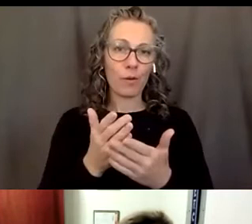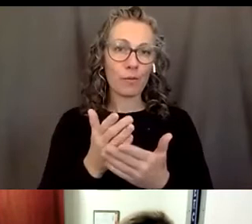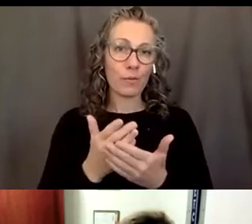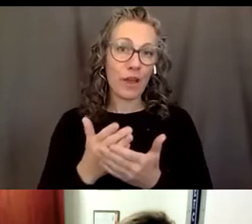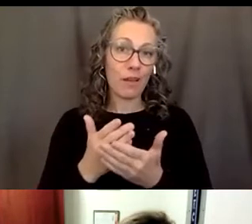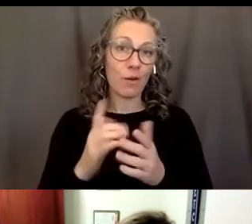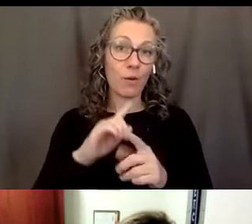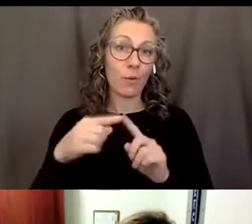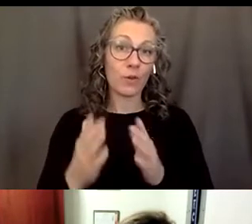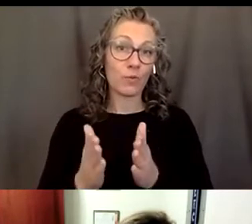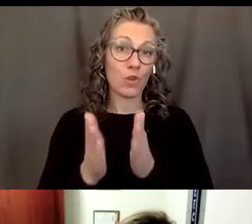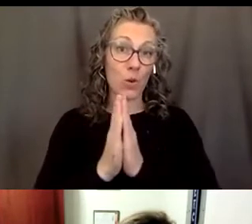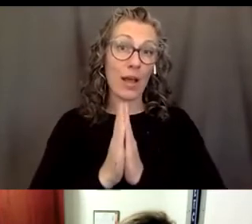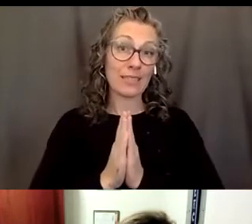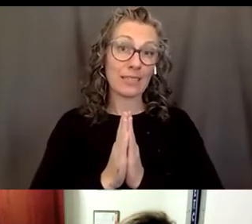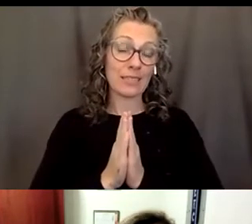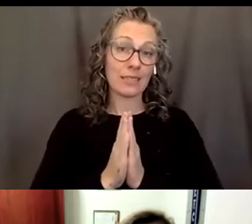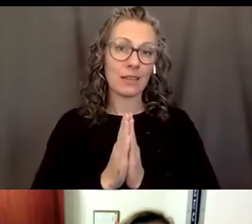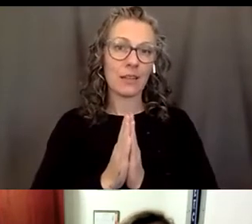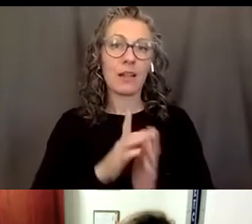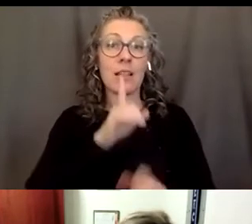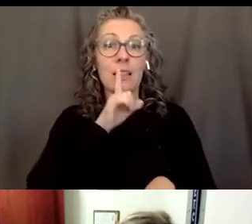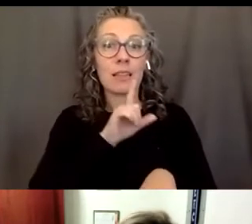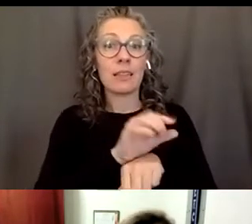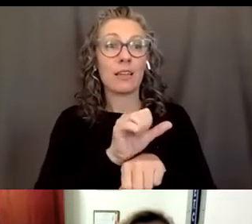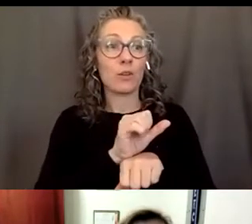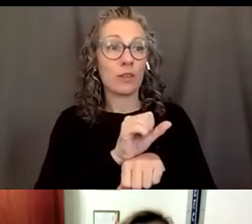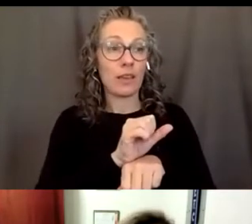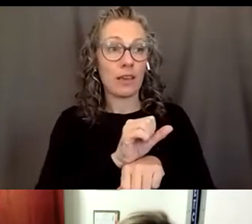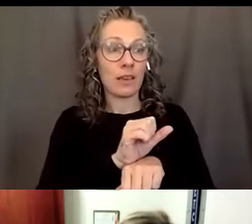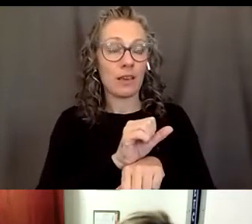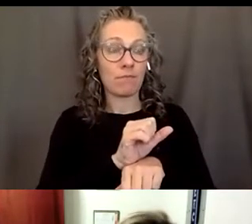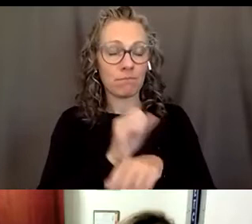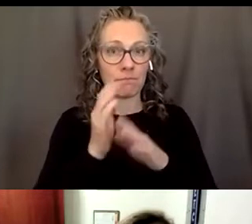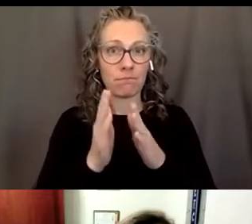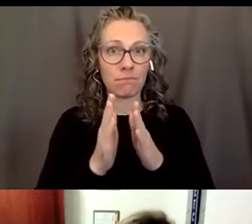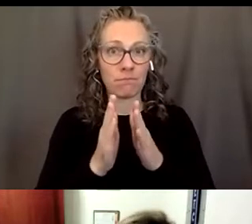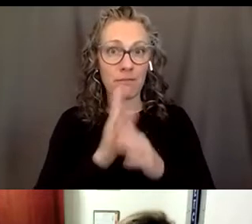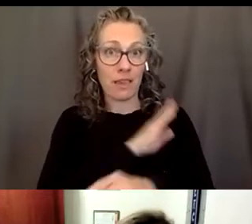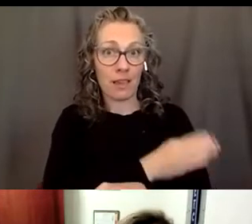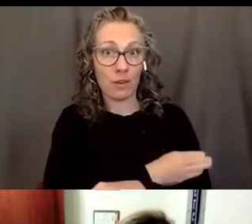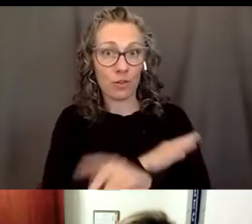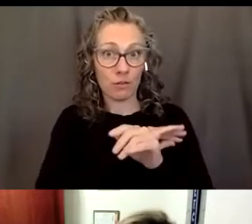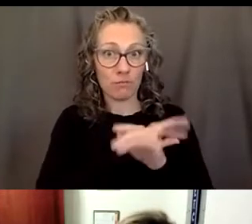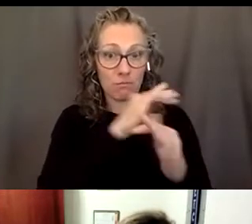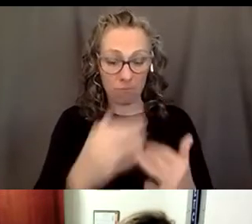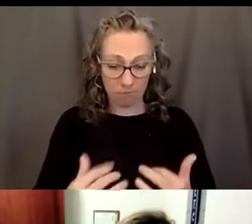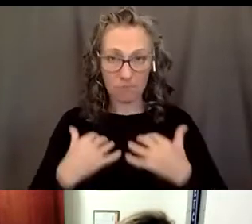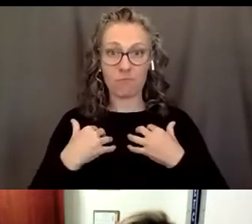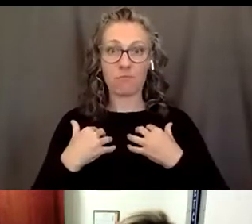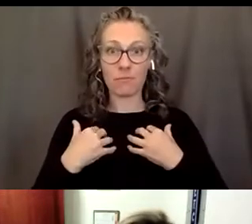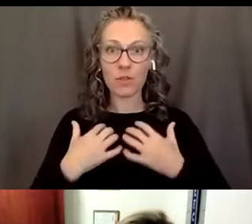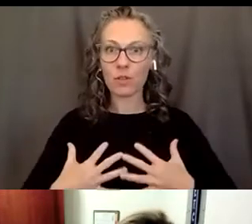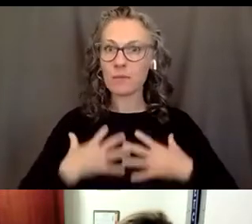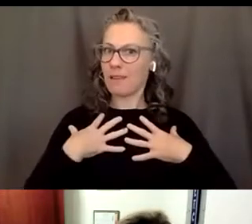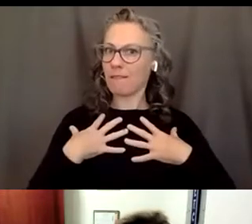something. It's that you're literally directing that energy towards yourself. So if that resonates with you, or if